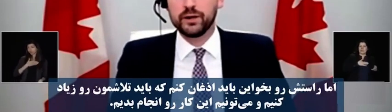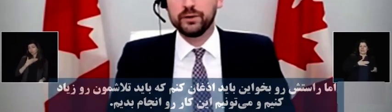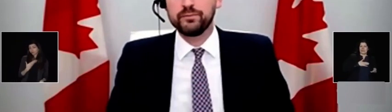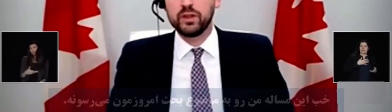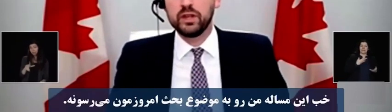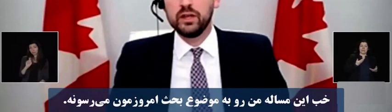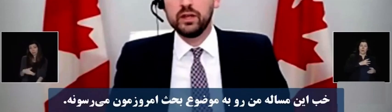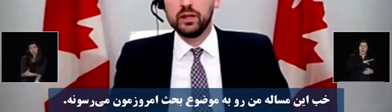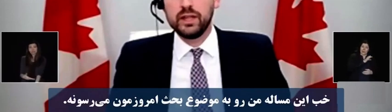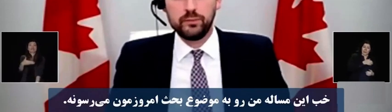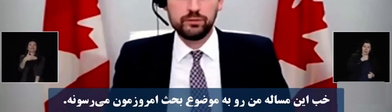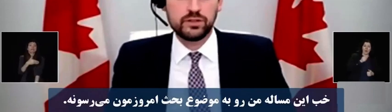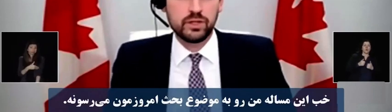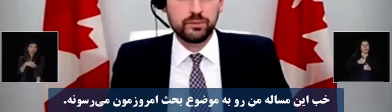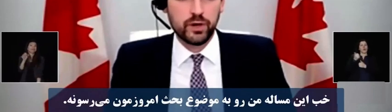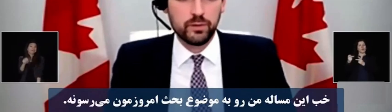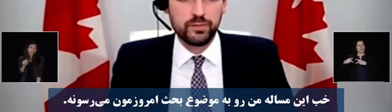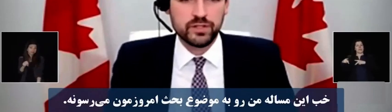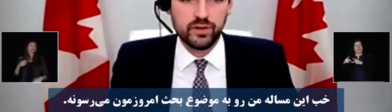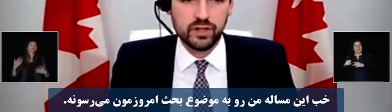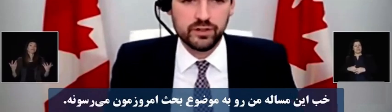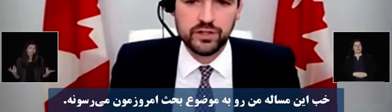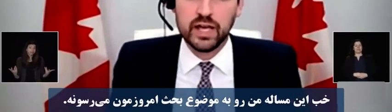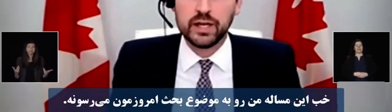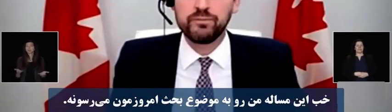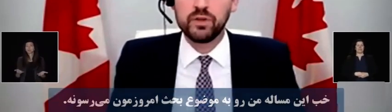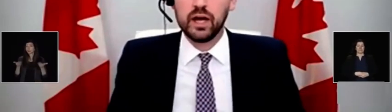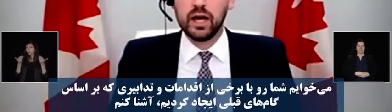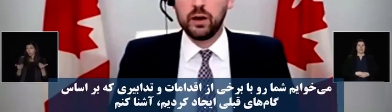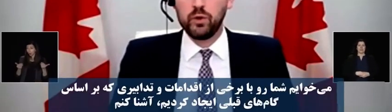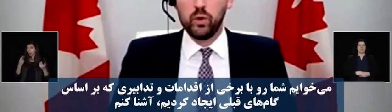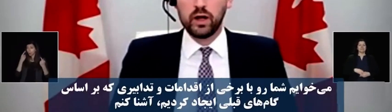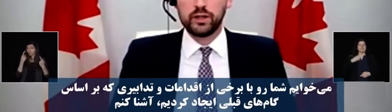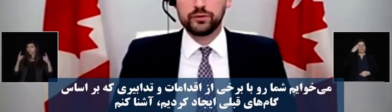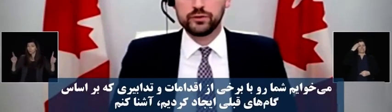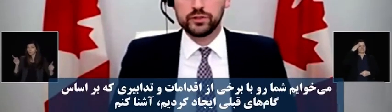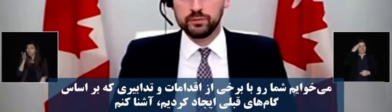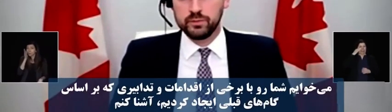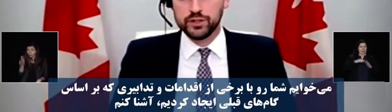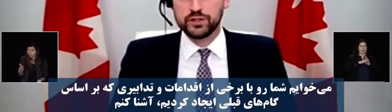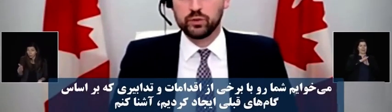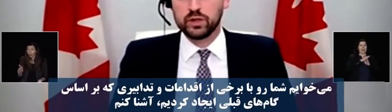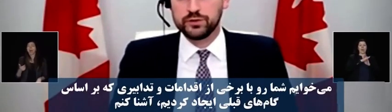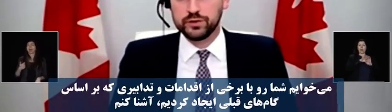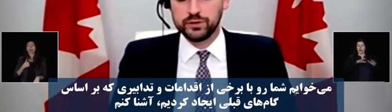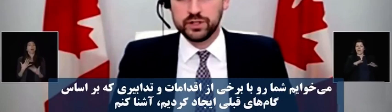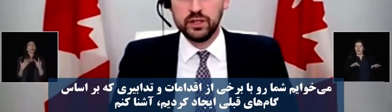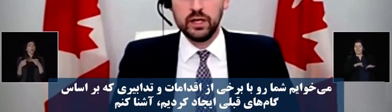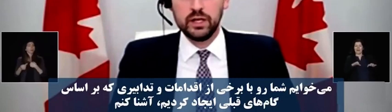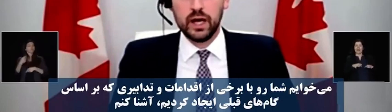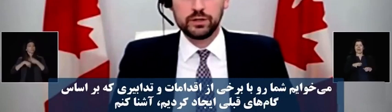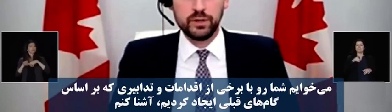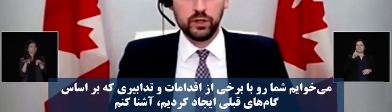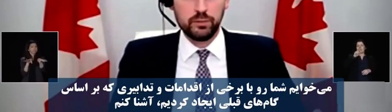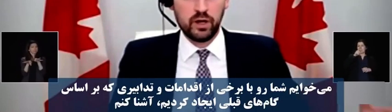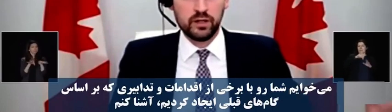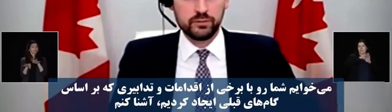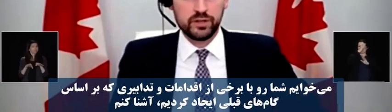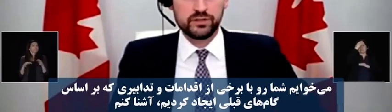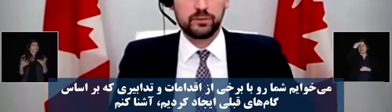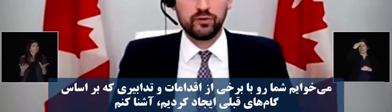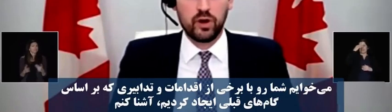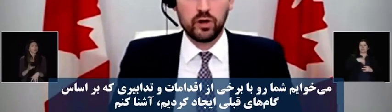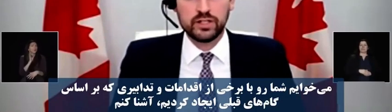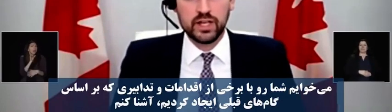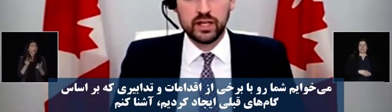better. Now, that brings me to the purpose of our discussion today. I want to walk you through certain measures that we're introducing to build upon